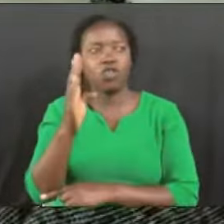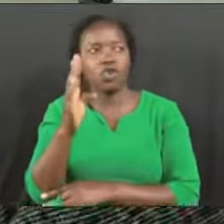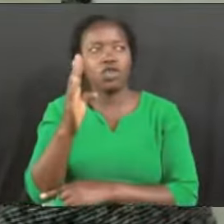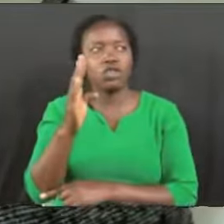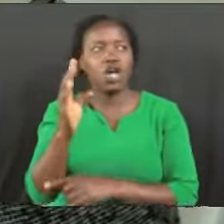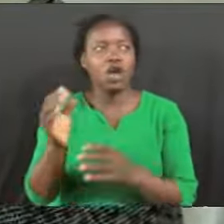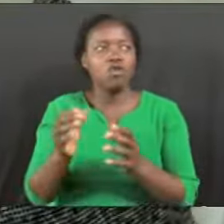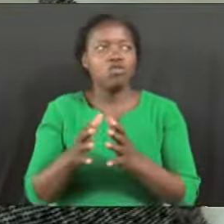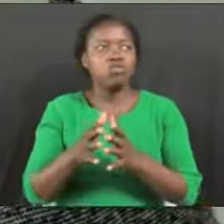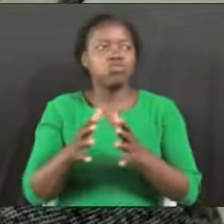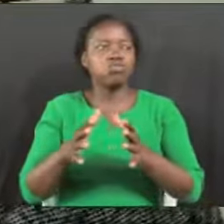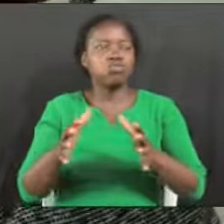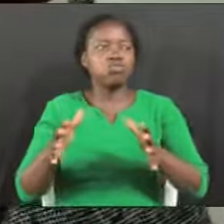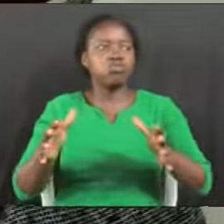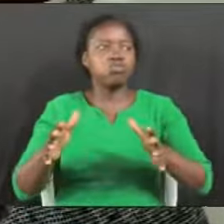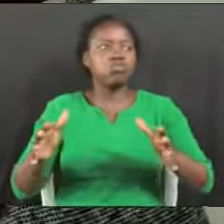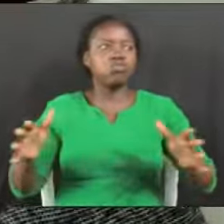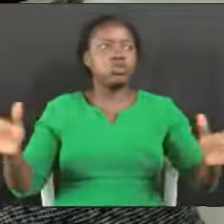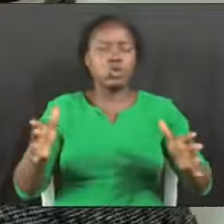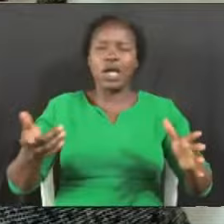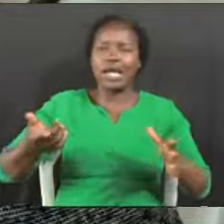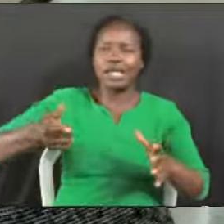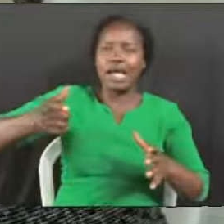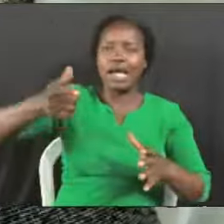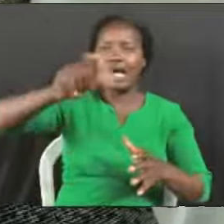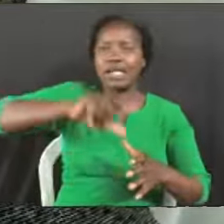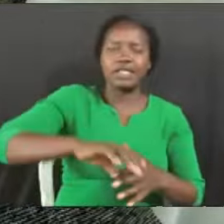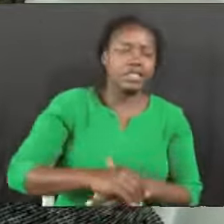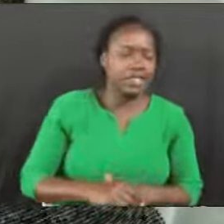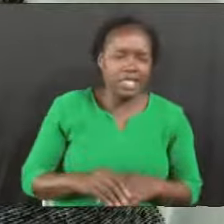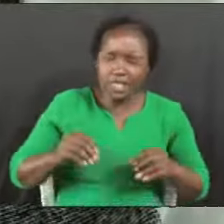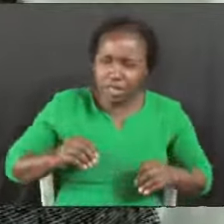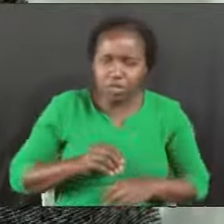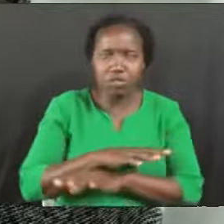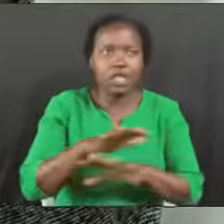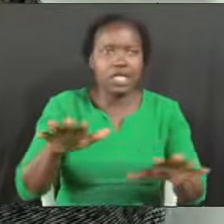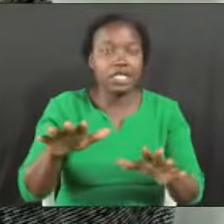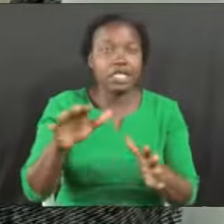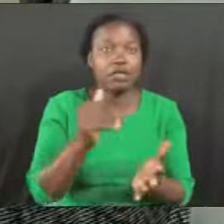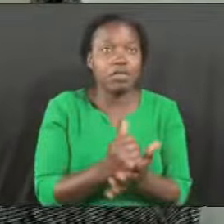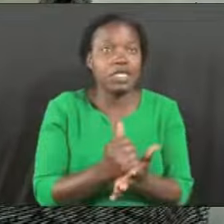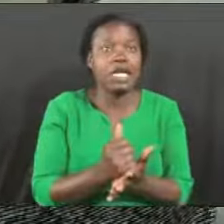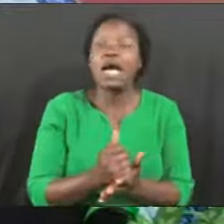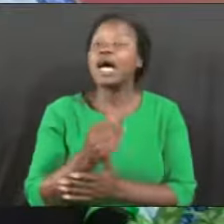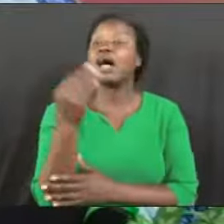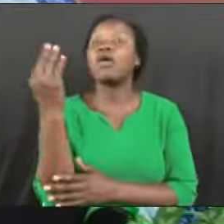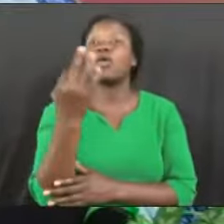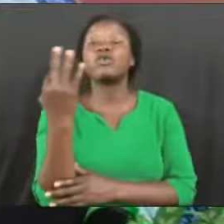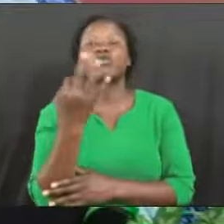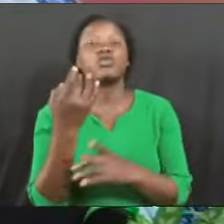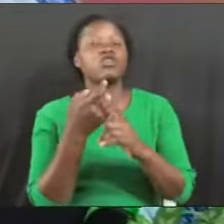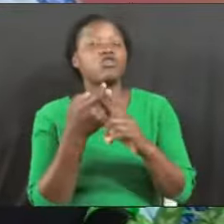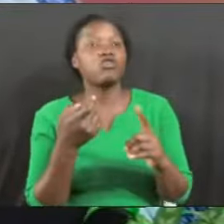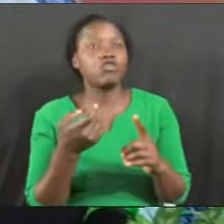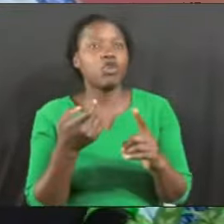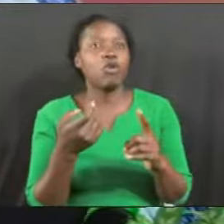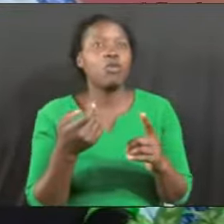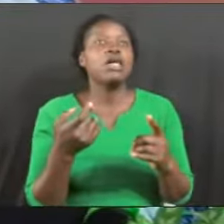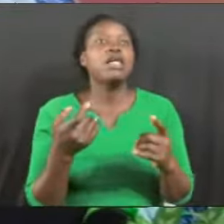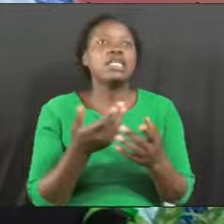grew and multiplied. Amen. I want to preach for a few minutes